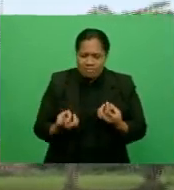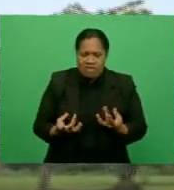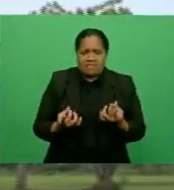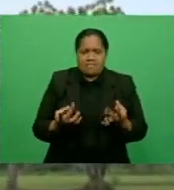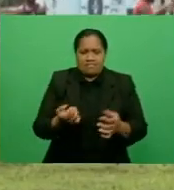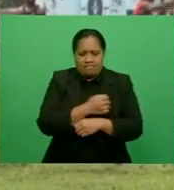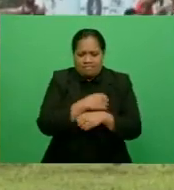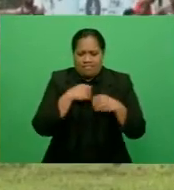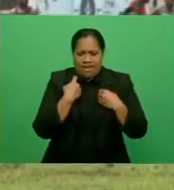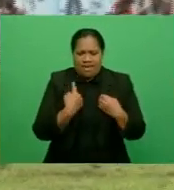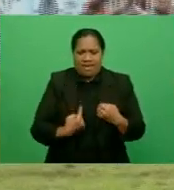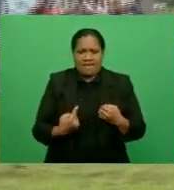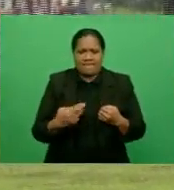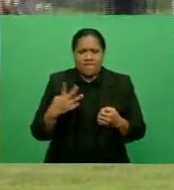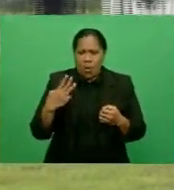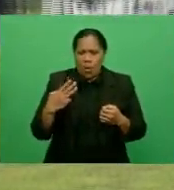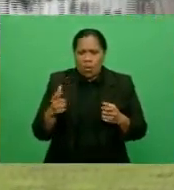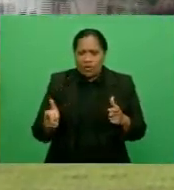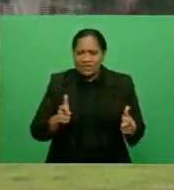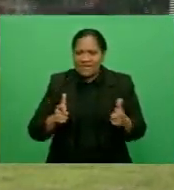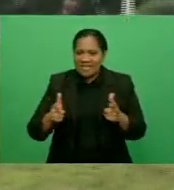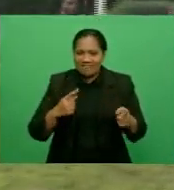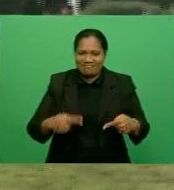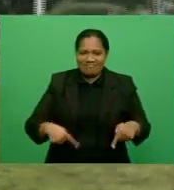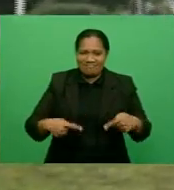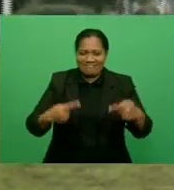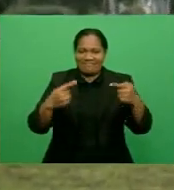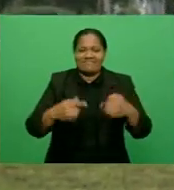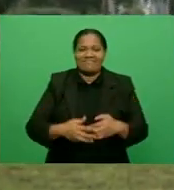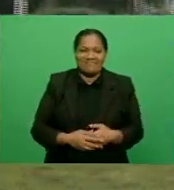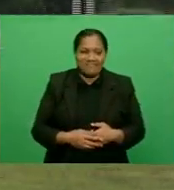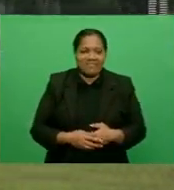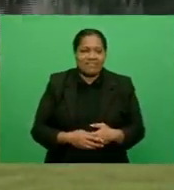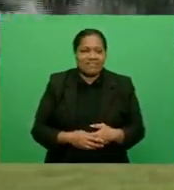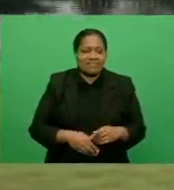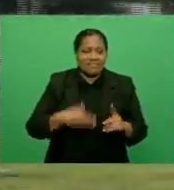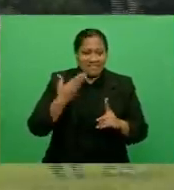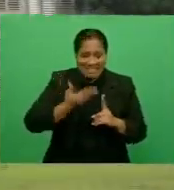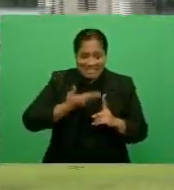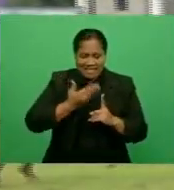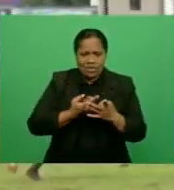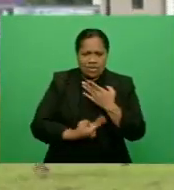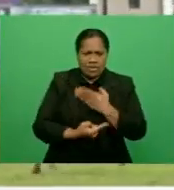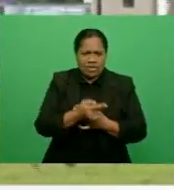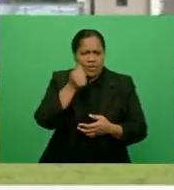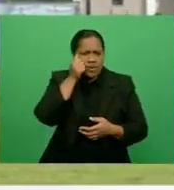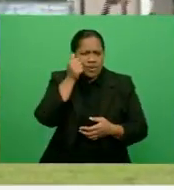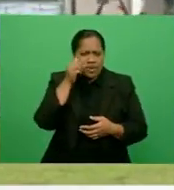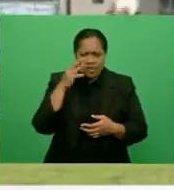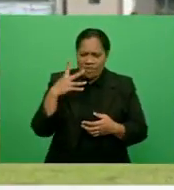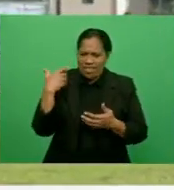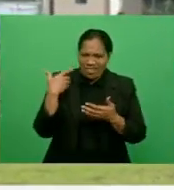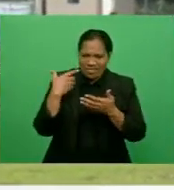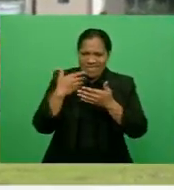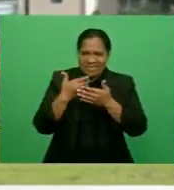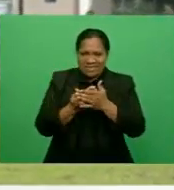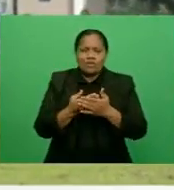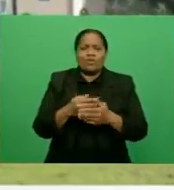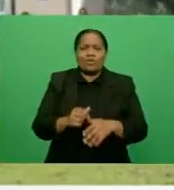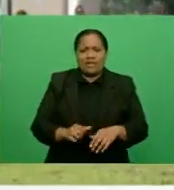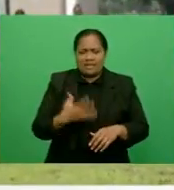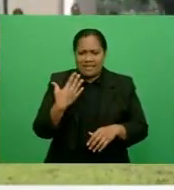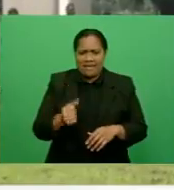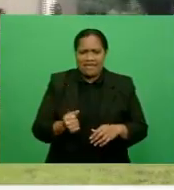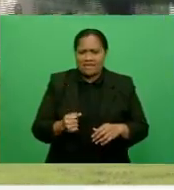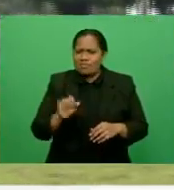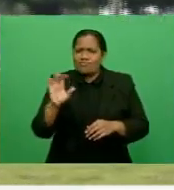Marish team. Ului Nakao has been known to turn heads in the tournament after producing a number of renowned players including former Fiji